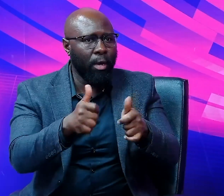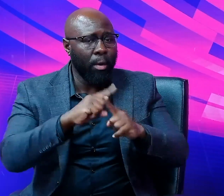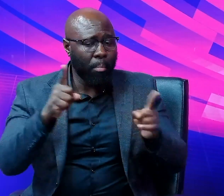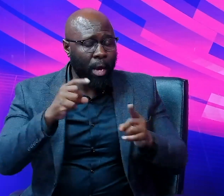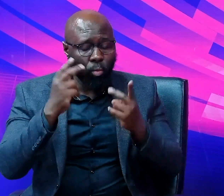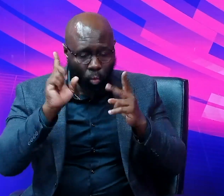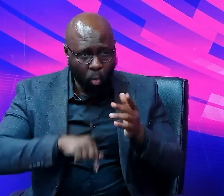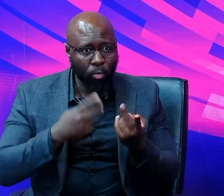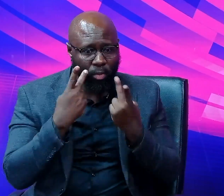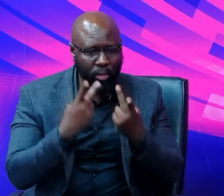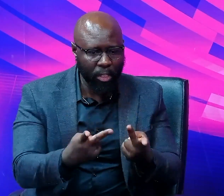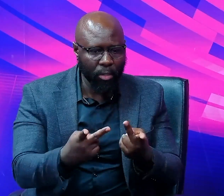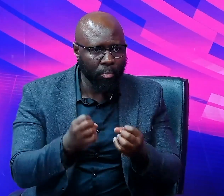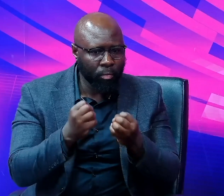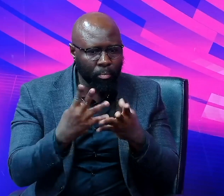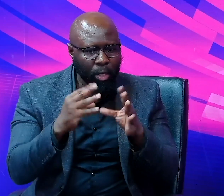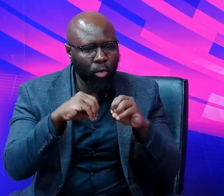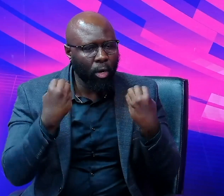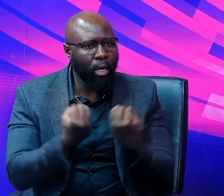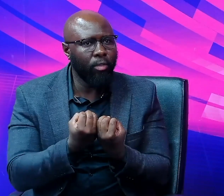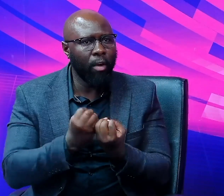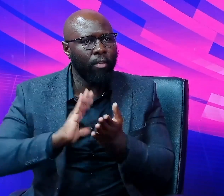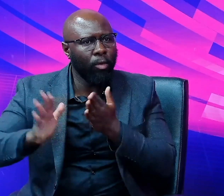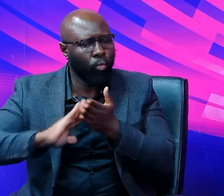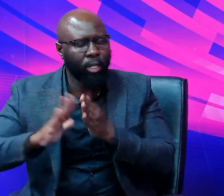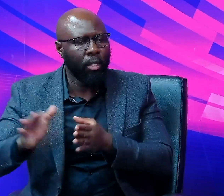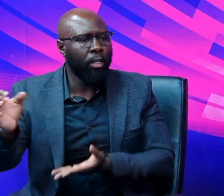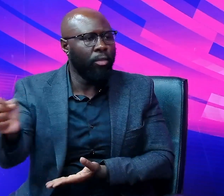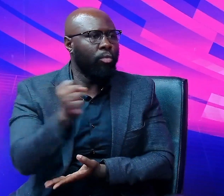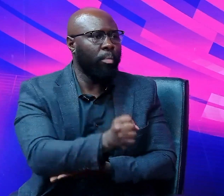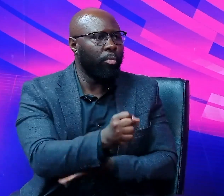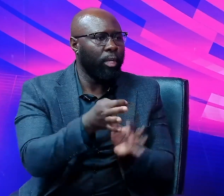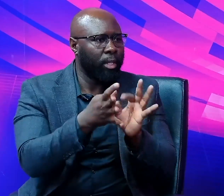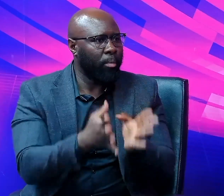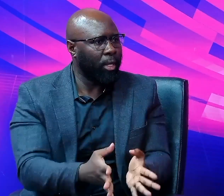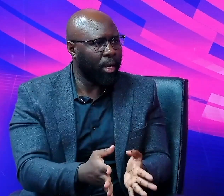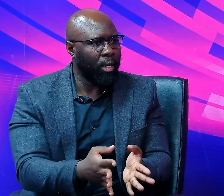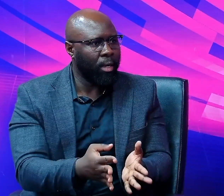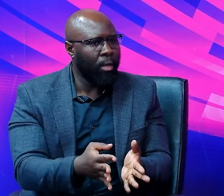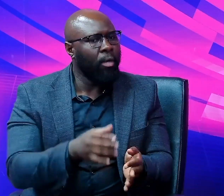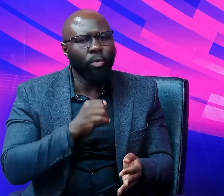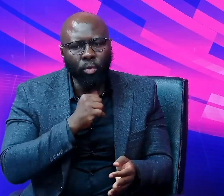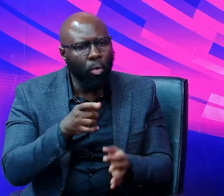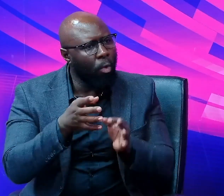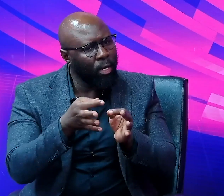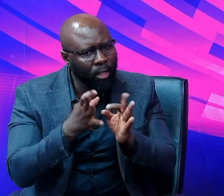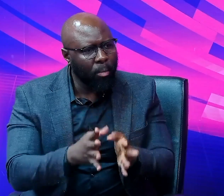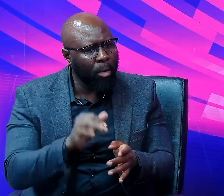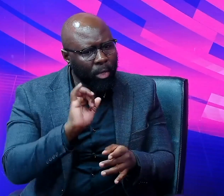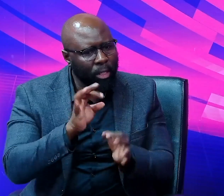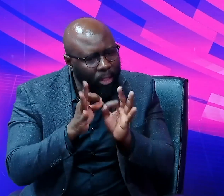communication and all that. So this is better. But what we've seen, many organizations are so quick to employ